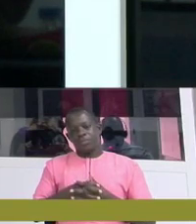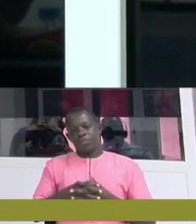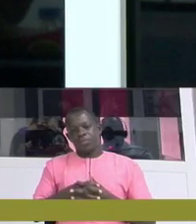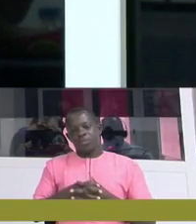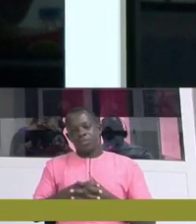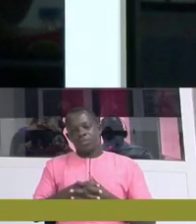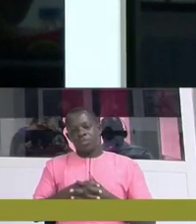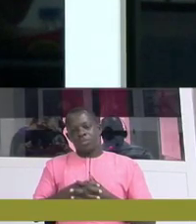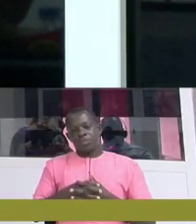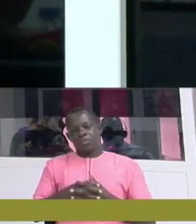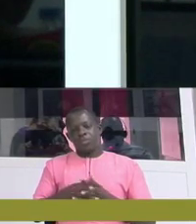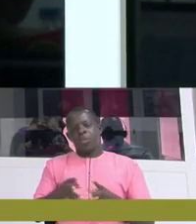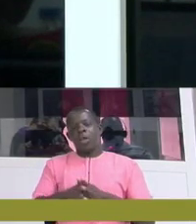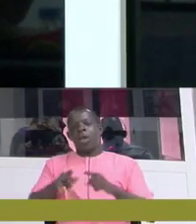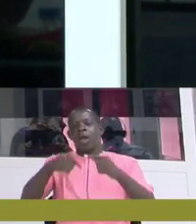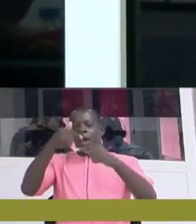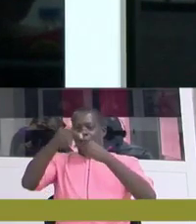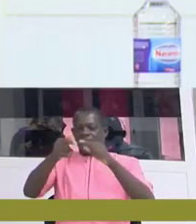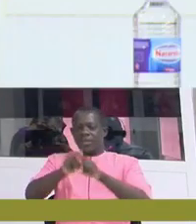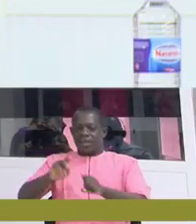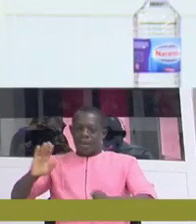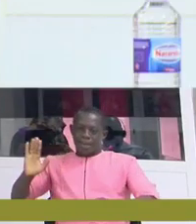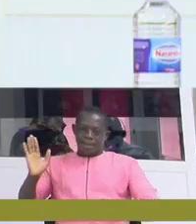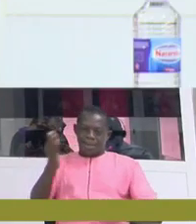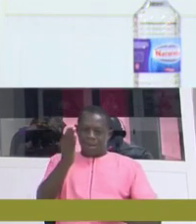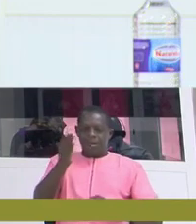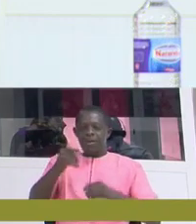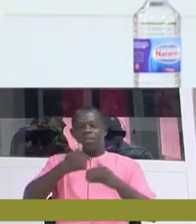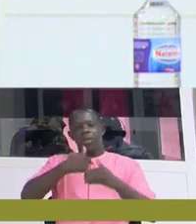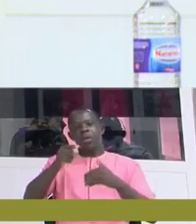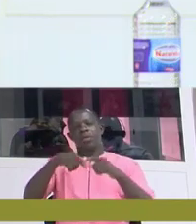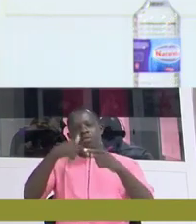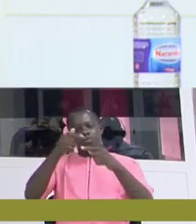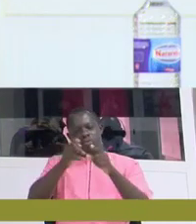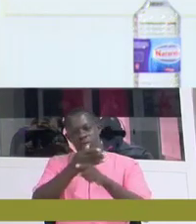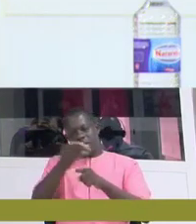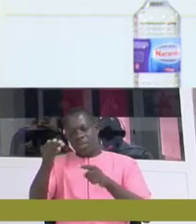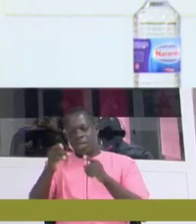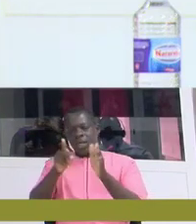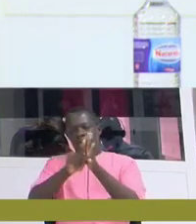ro o tulo busam busang do. After slapping me those slaps. After